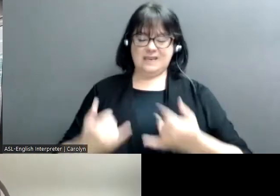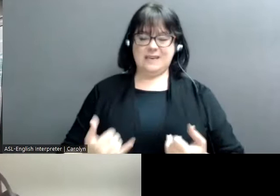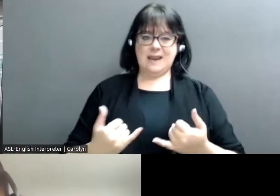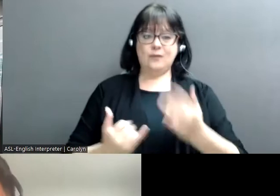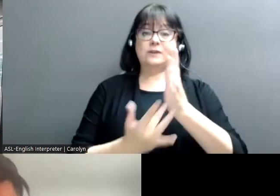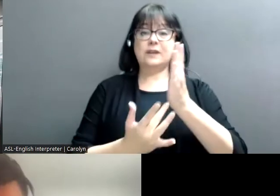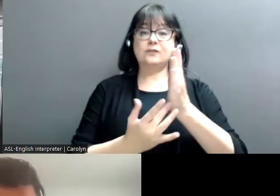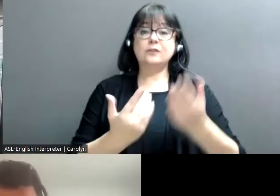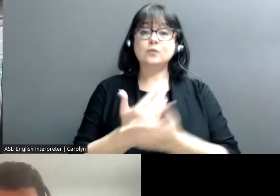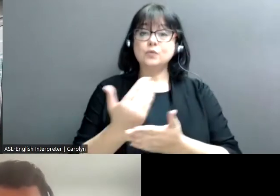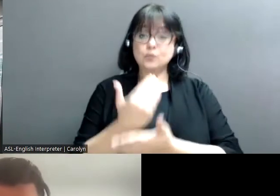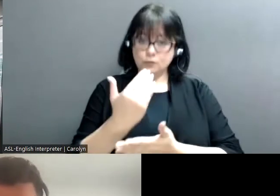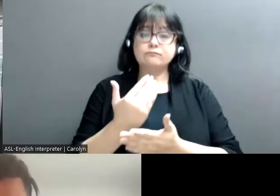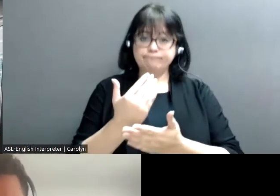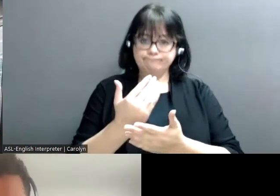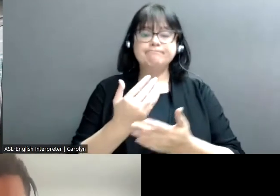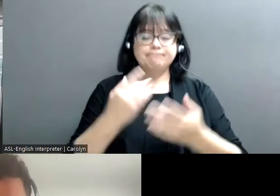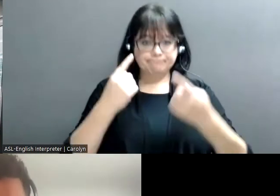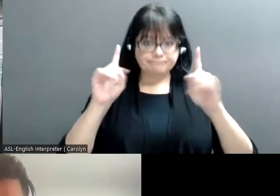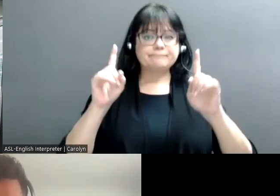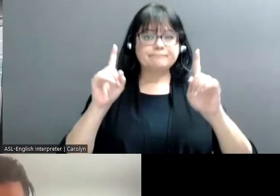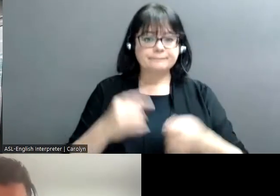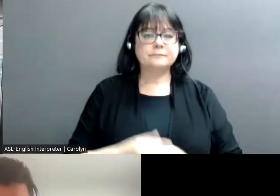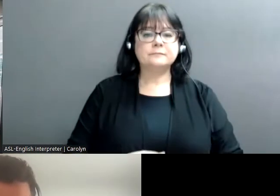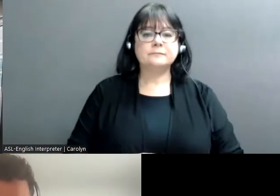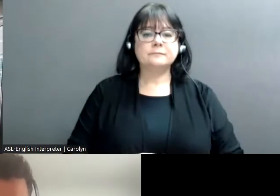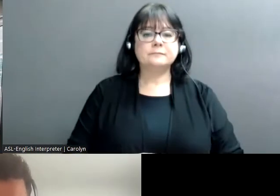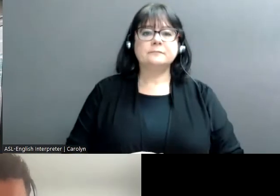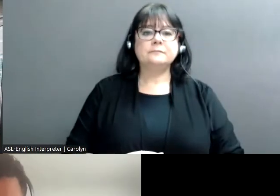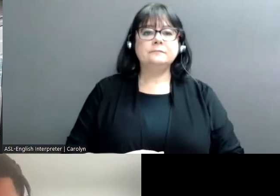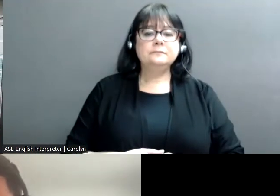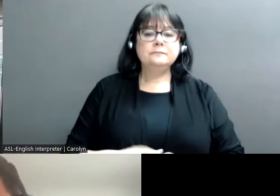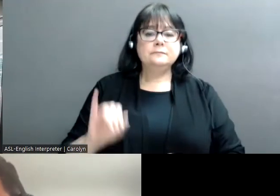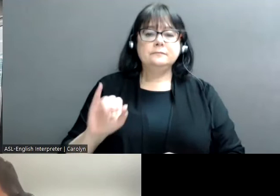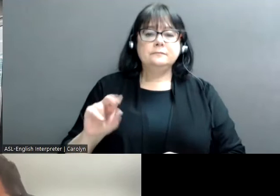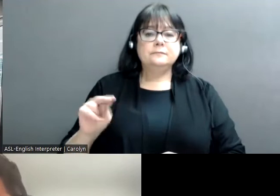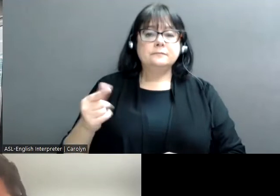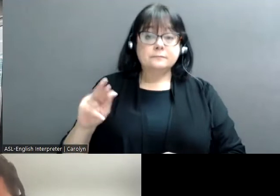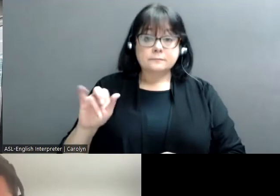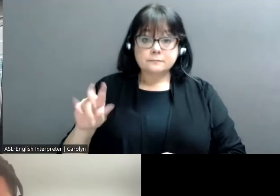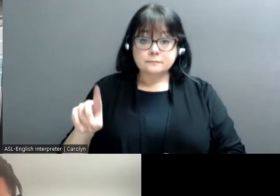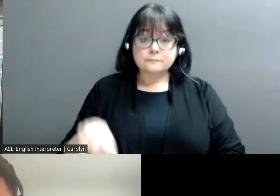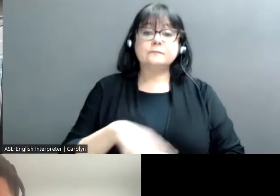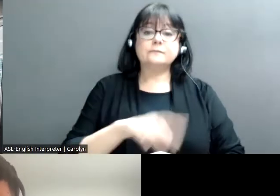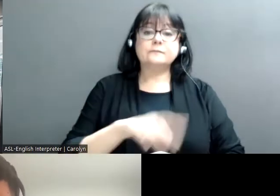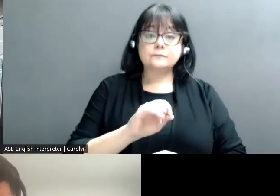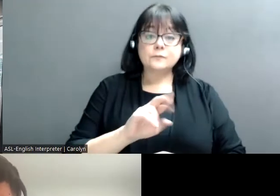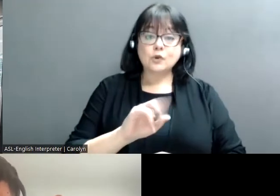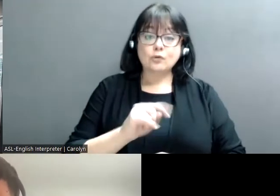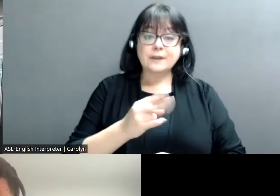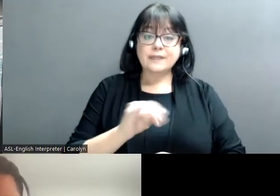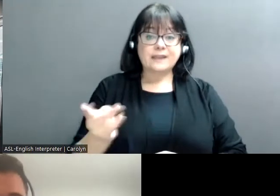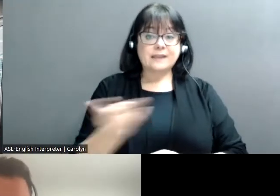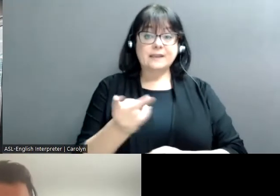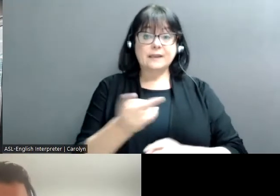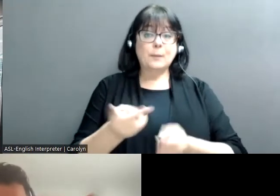about, I think both Ingrid and Dorothy have sort of mentioned that this is sort of